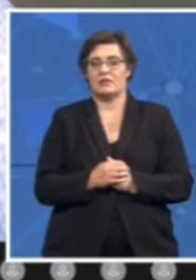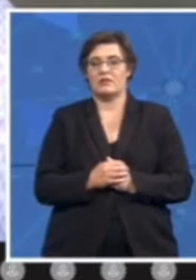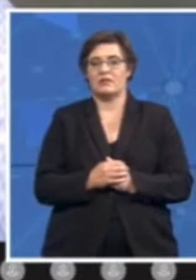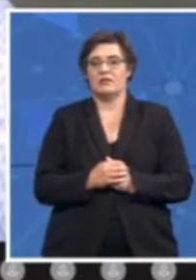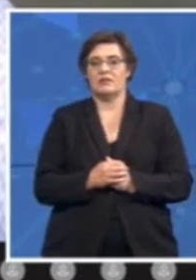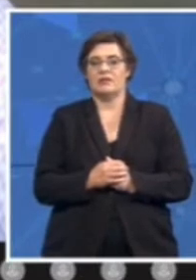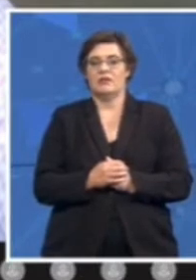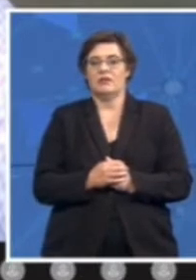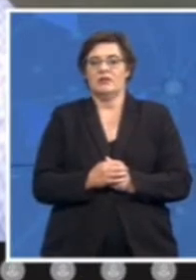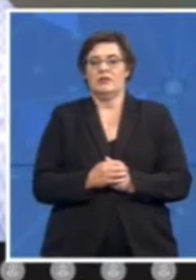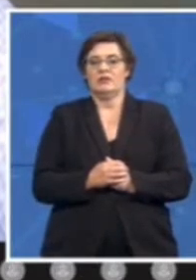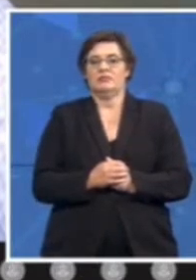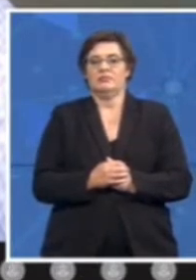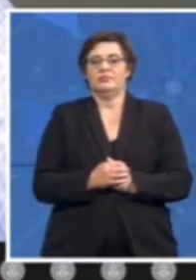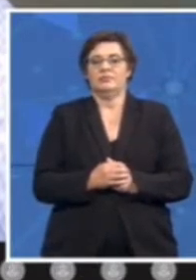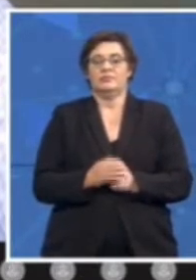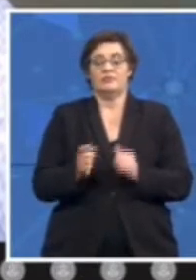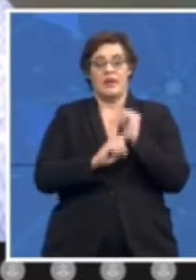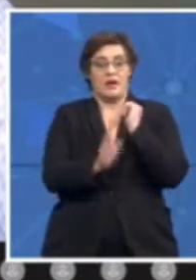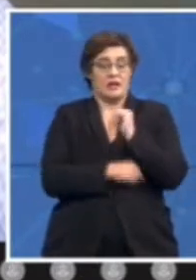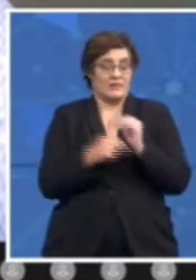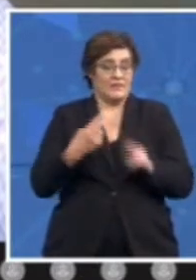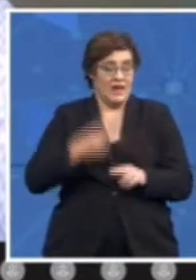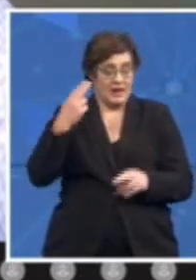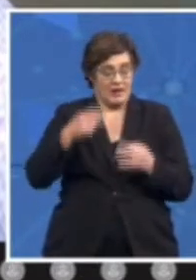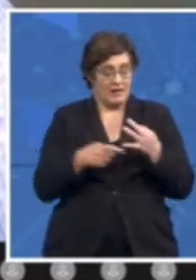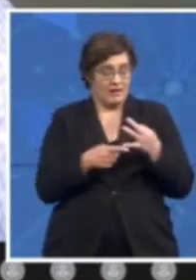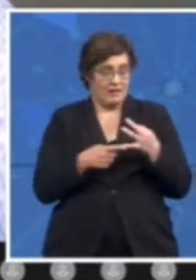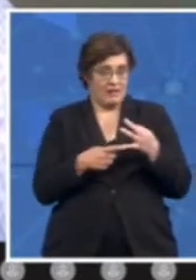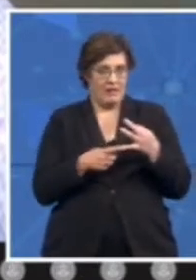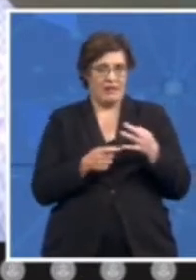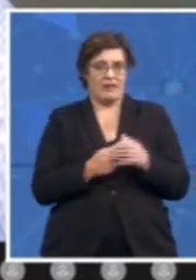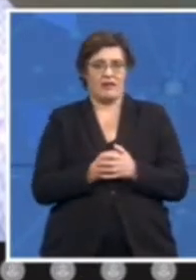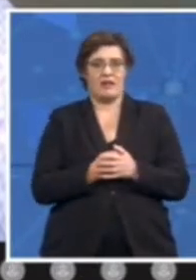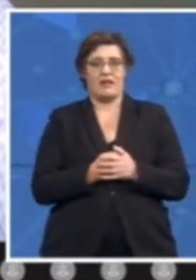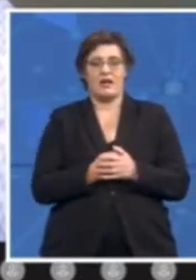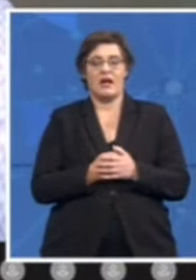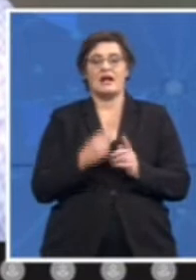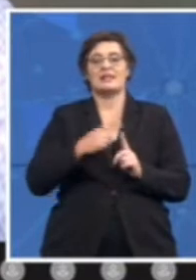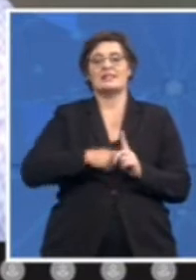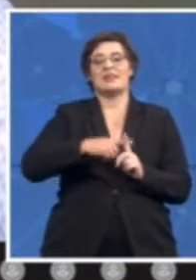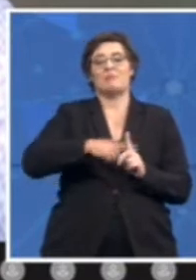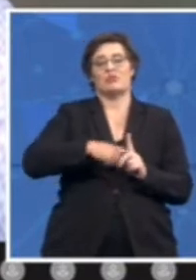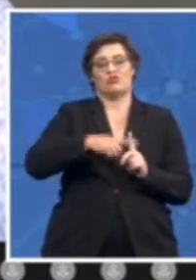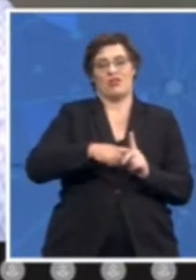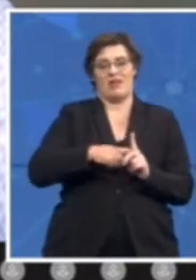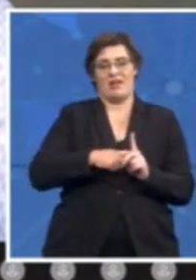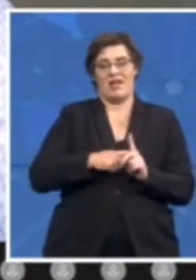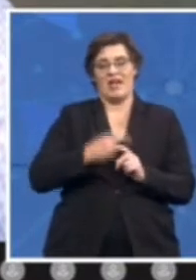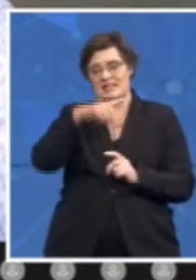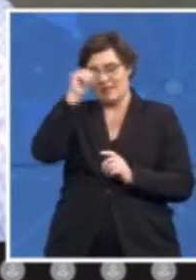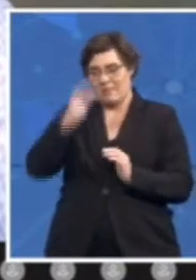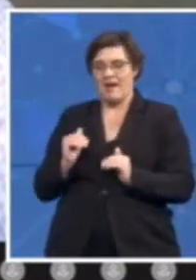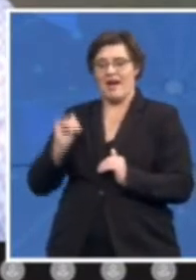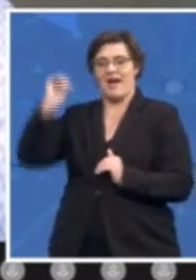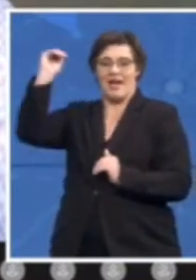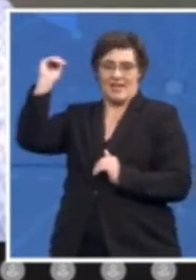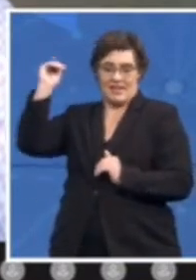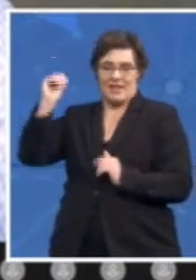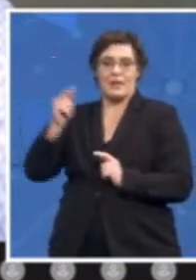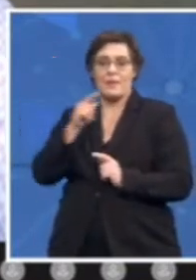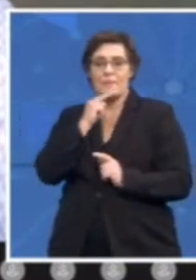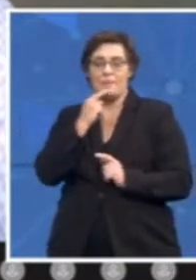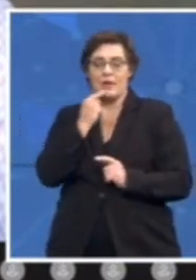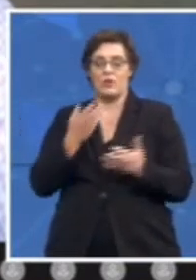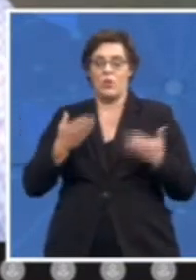course, relates to the ambient temperatures being higher, and that leads to our cooling water systems, which,